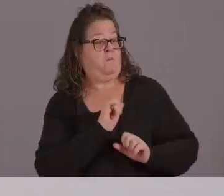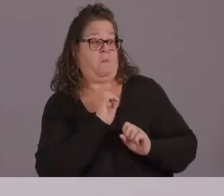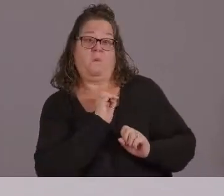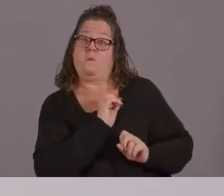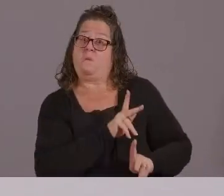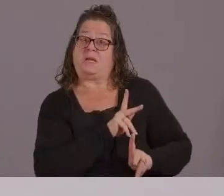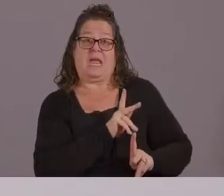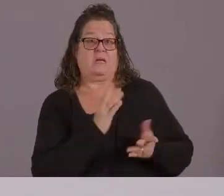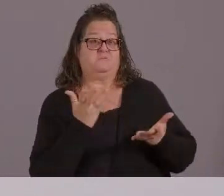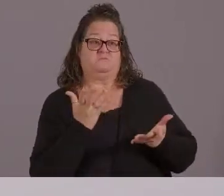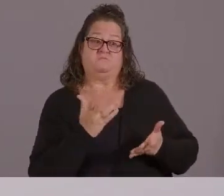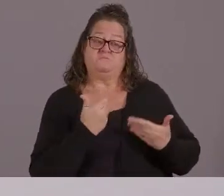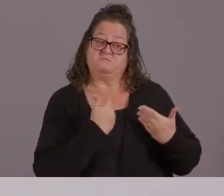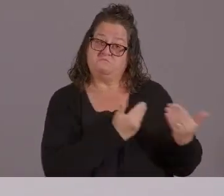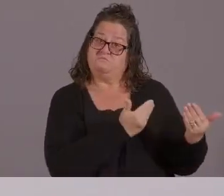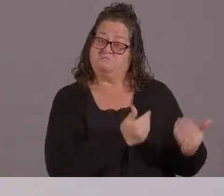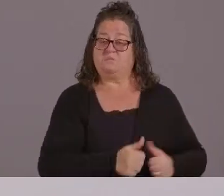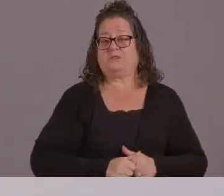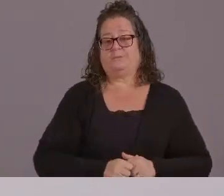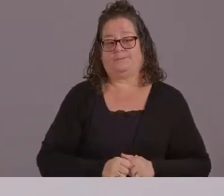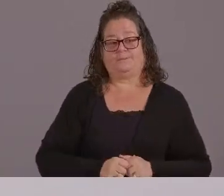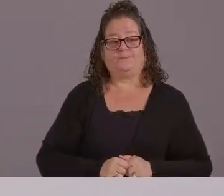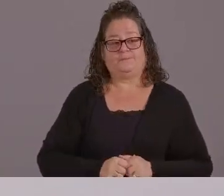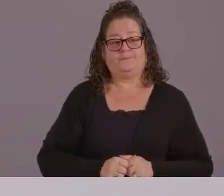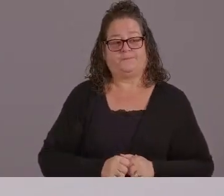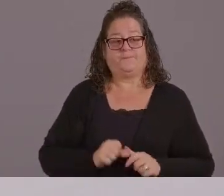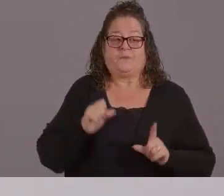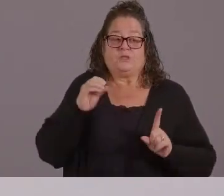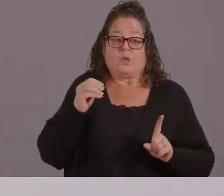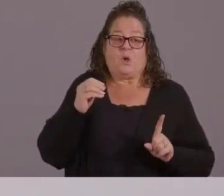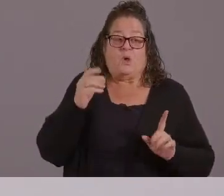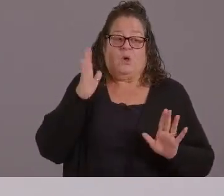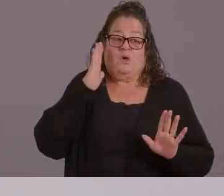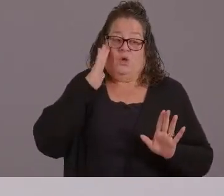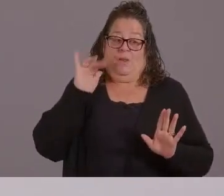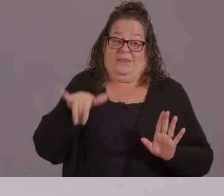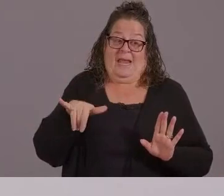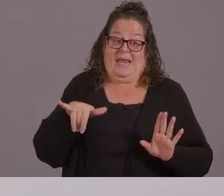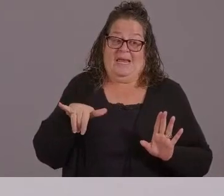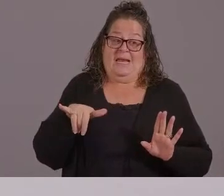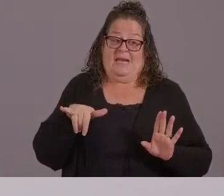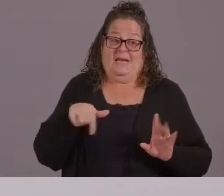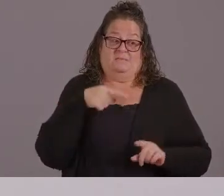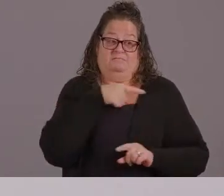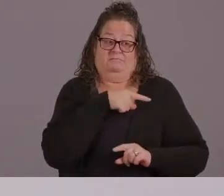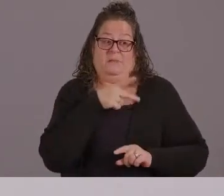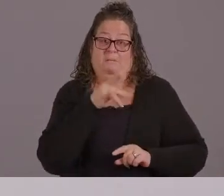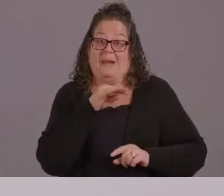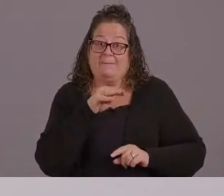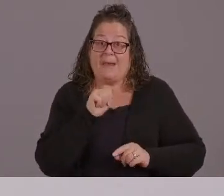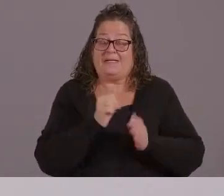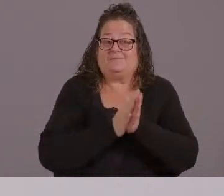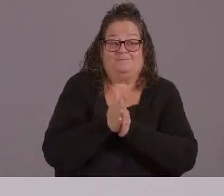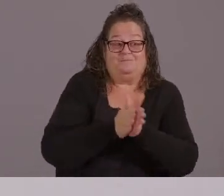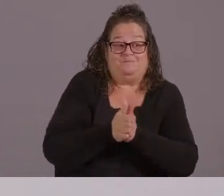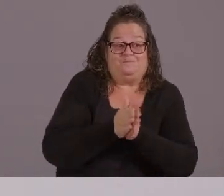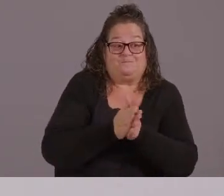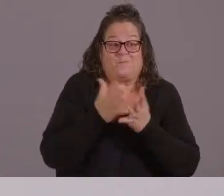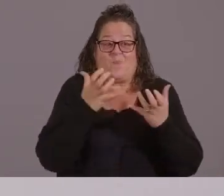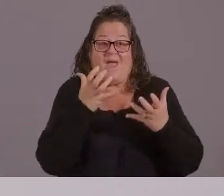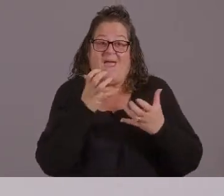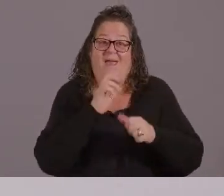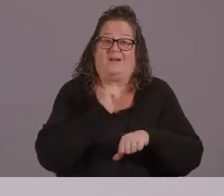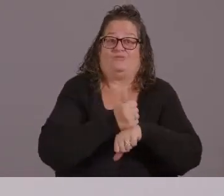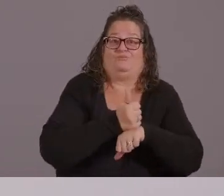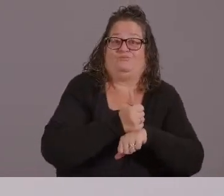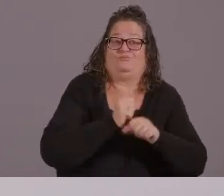another site. So, you know, we know that they were very interested in having those sites down in Pima, and if